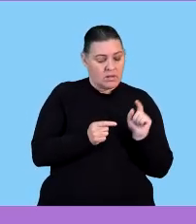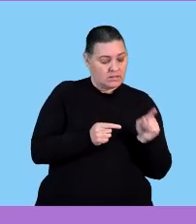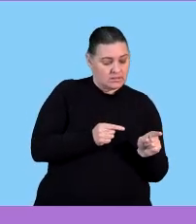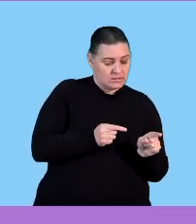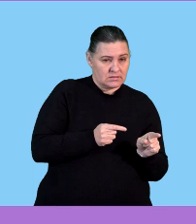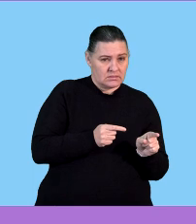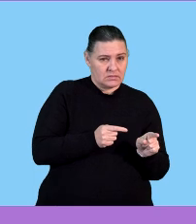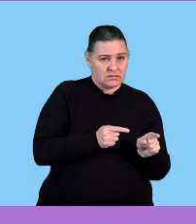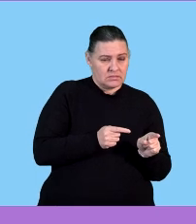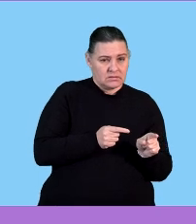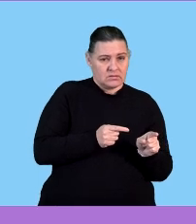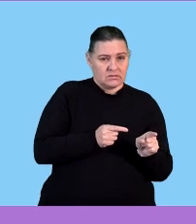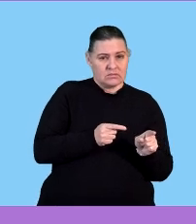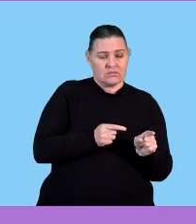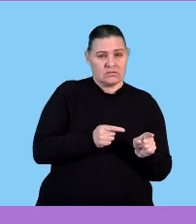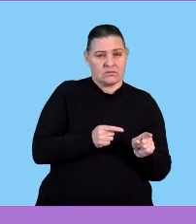this point